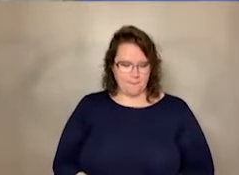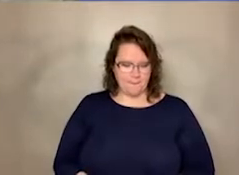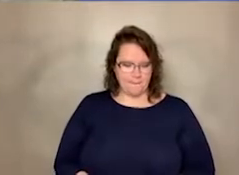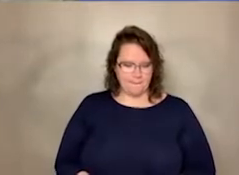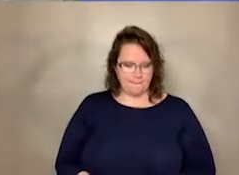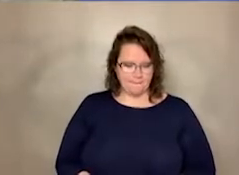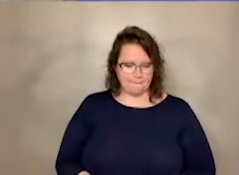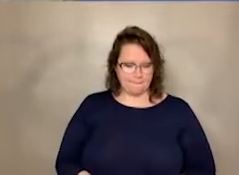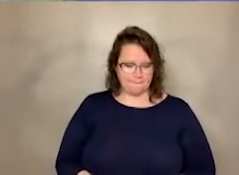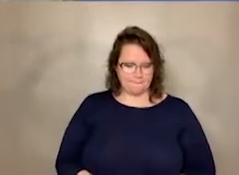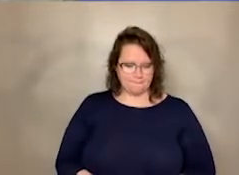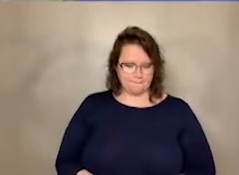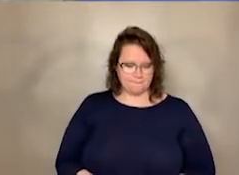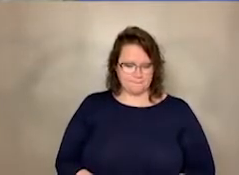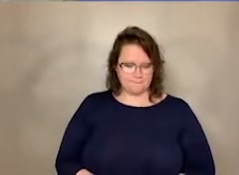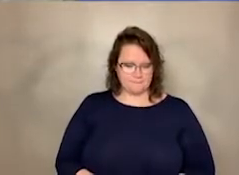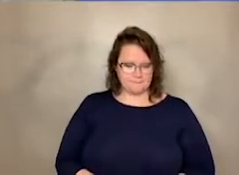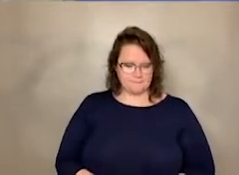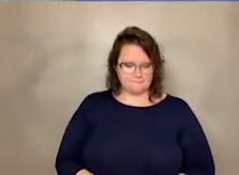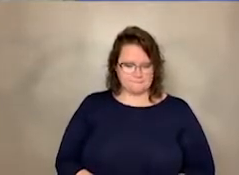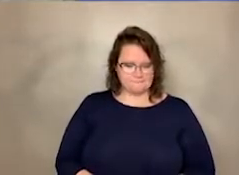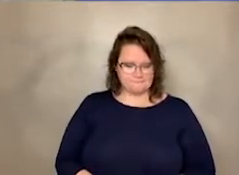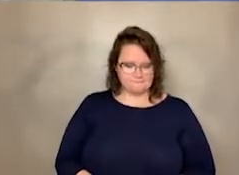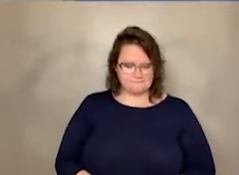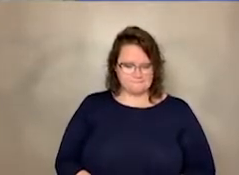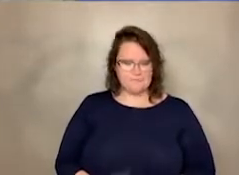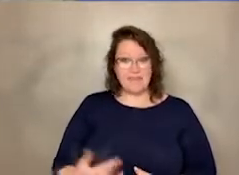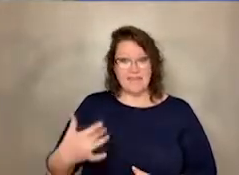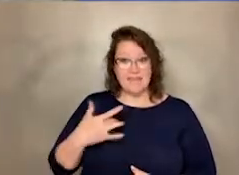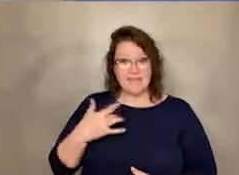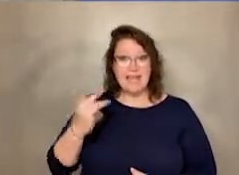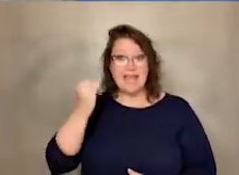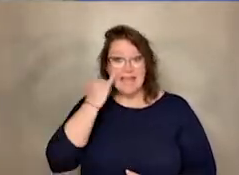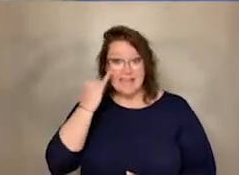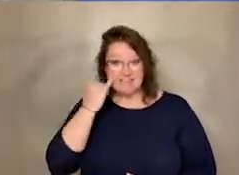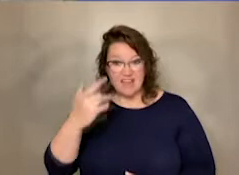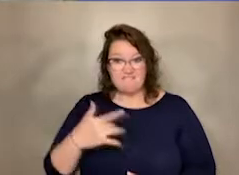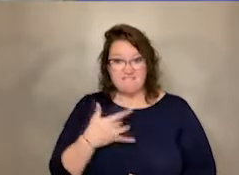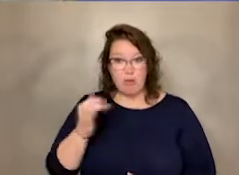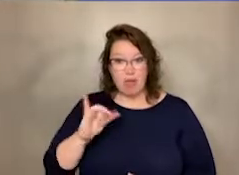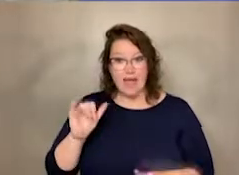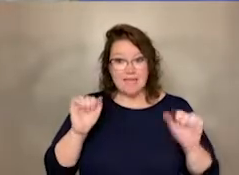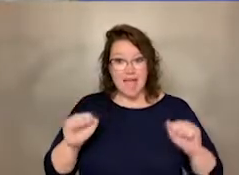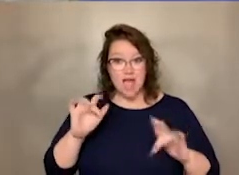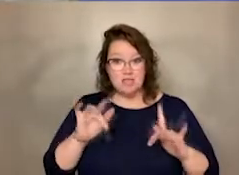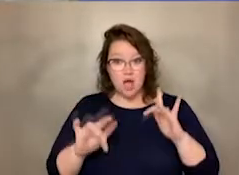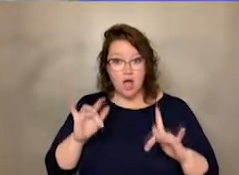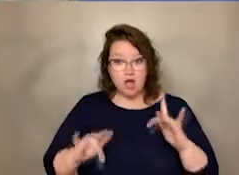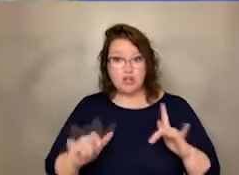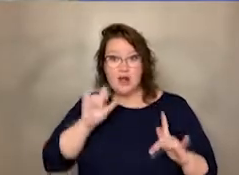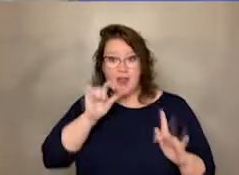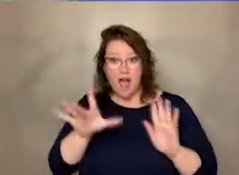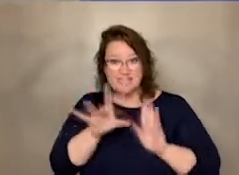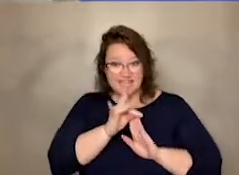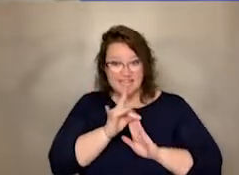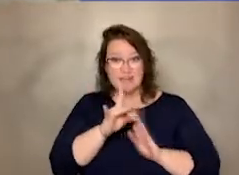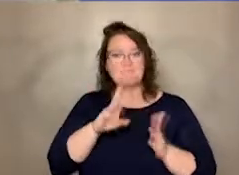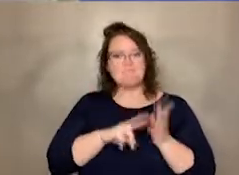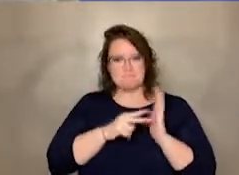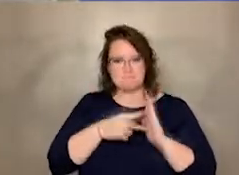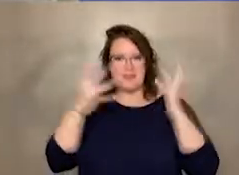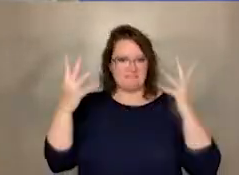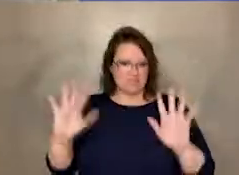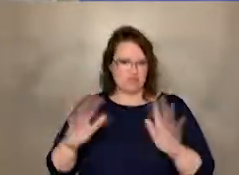If you feel like you can touch it without getting all over your hands, then that means you're all done.